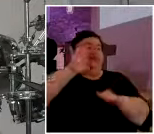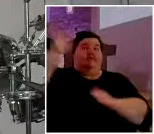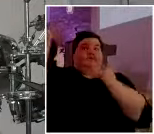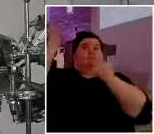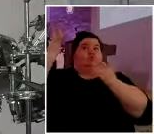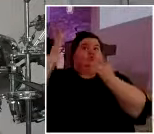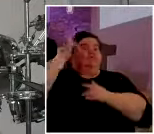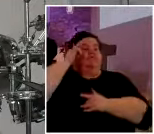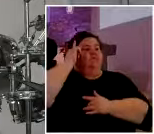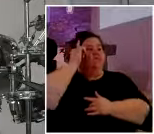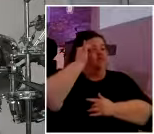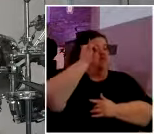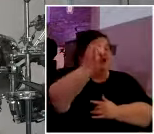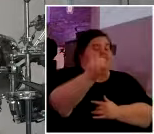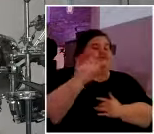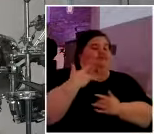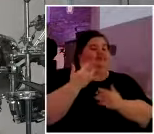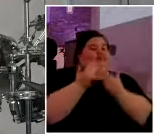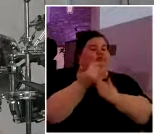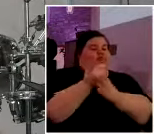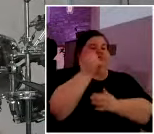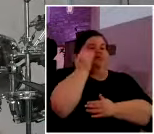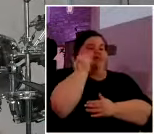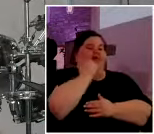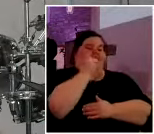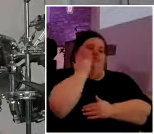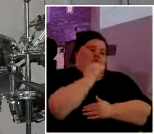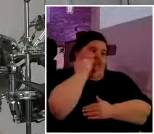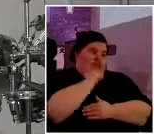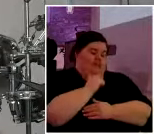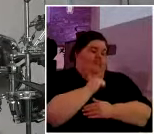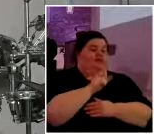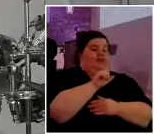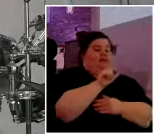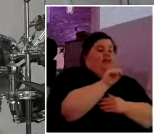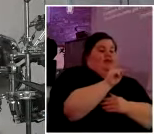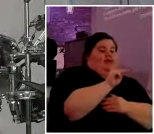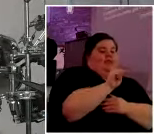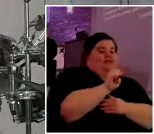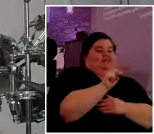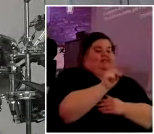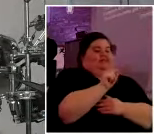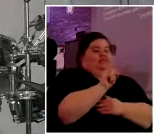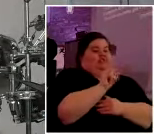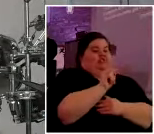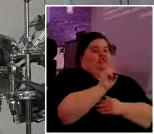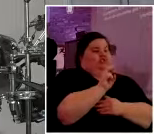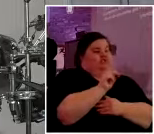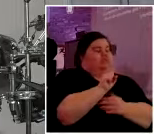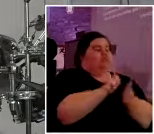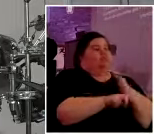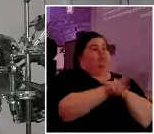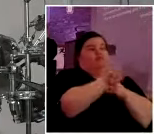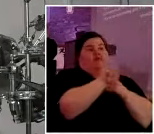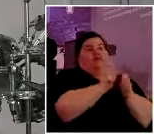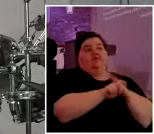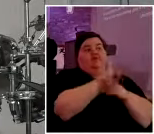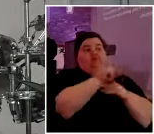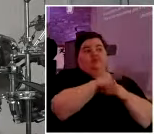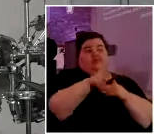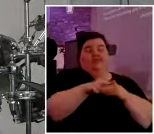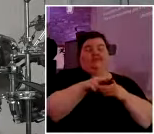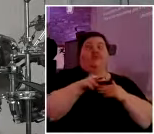it's new every morning. Lamentations 3 and 22 says, it is of the Lord's mercies that we are